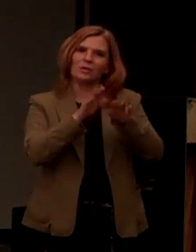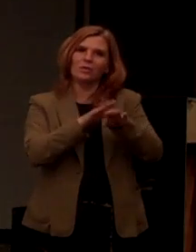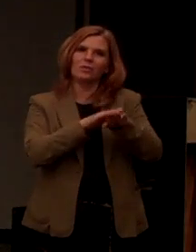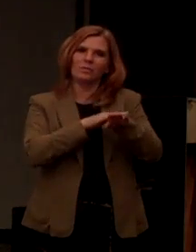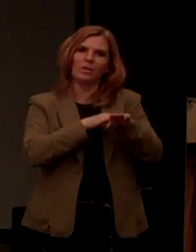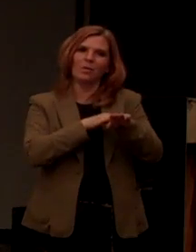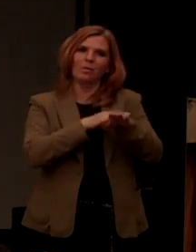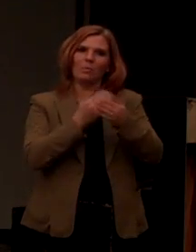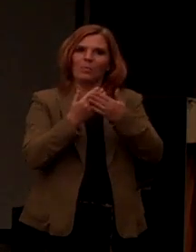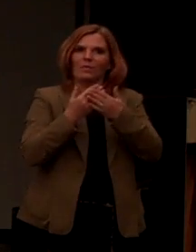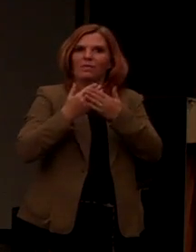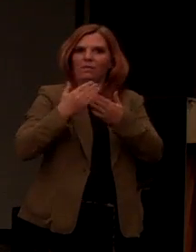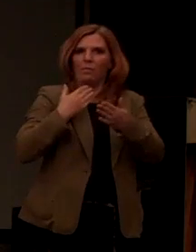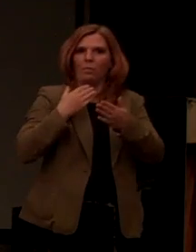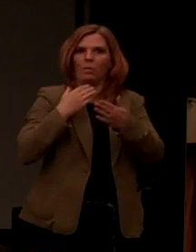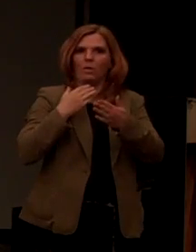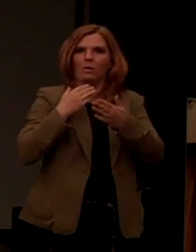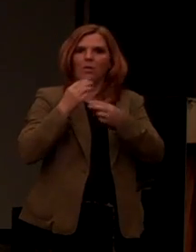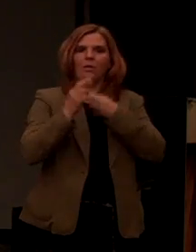down before World War